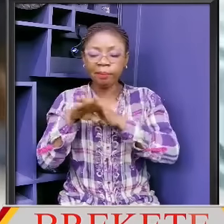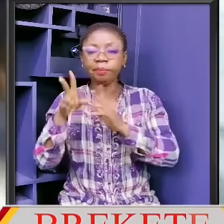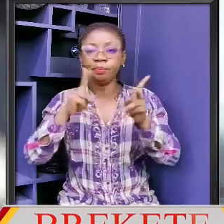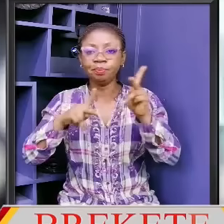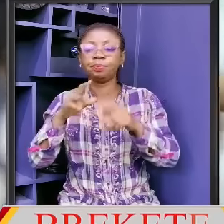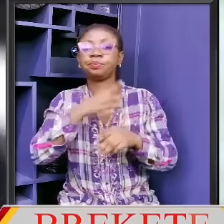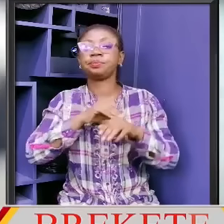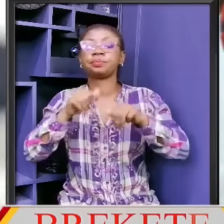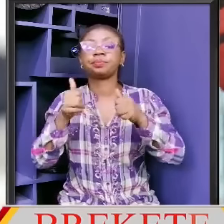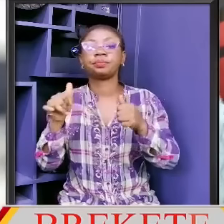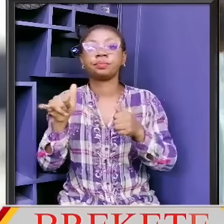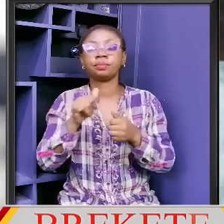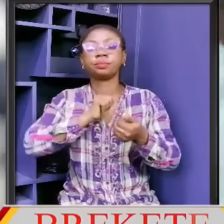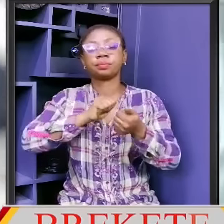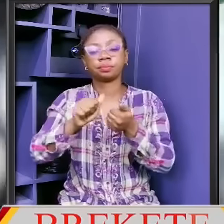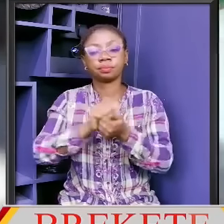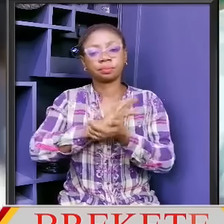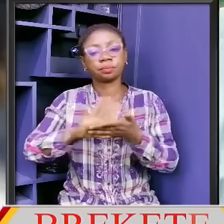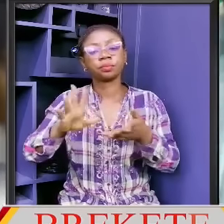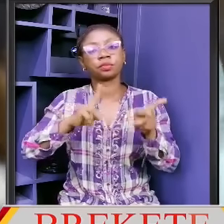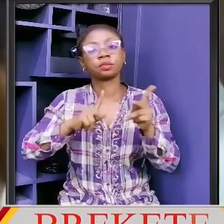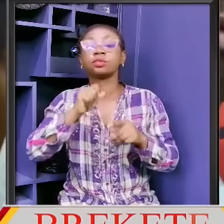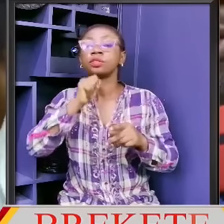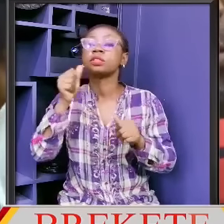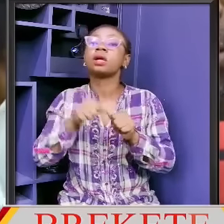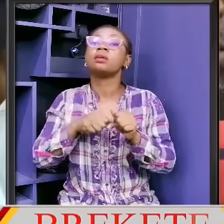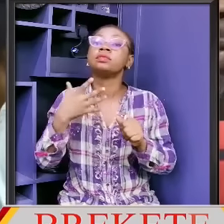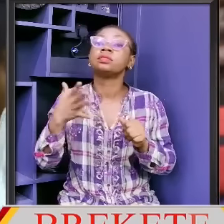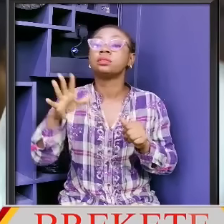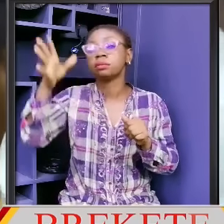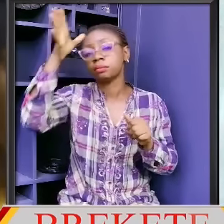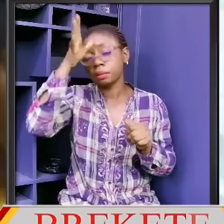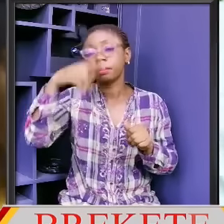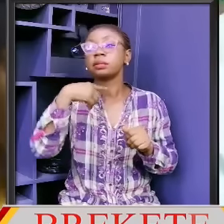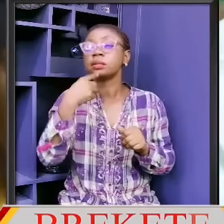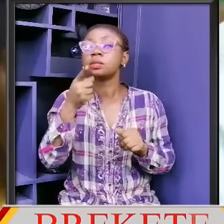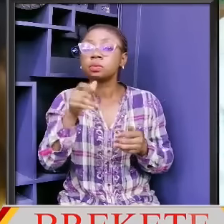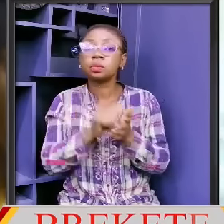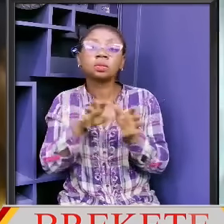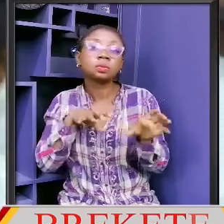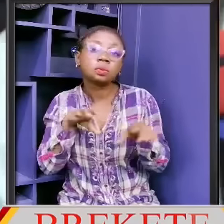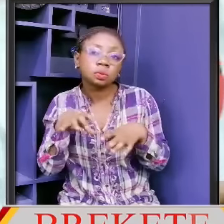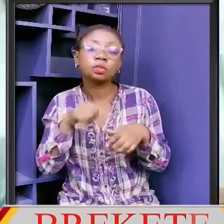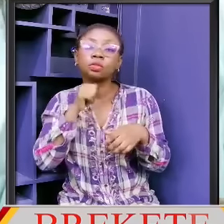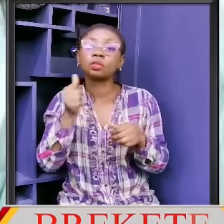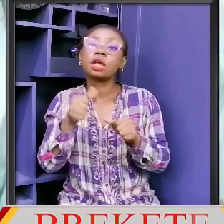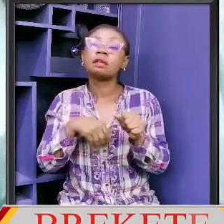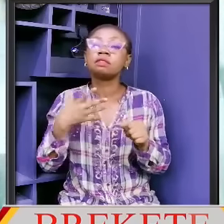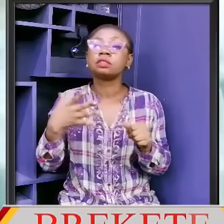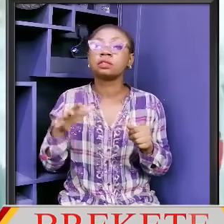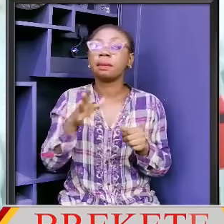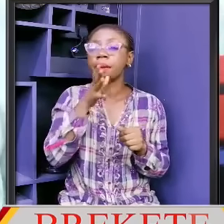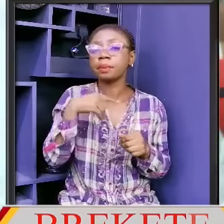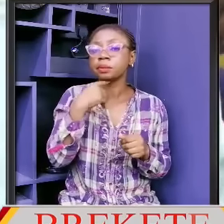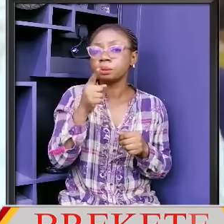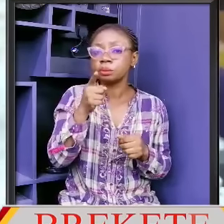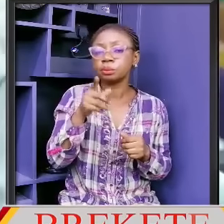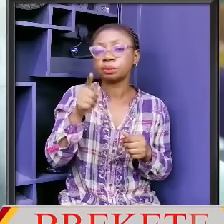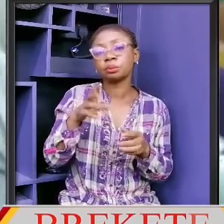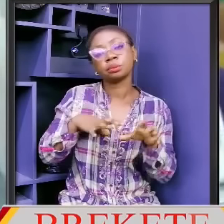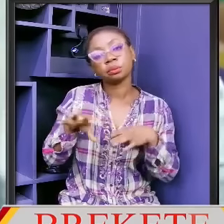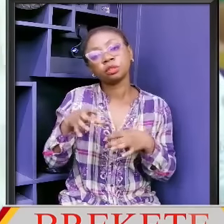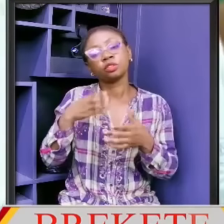them. Not be everything where your papa tell you, now you go do. Not be everything where your mama tell you, now you go do.